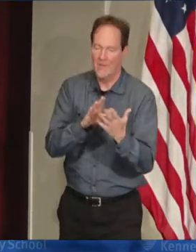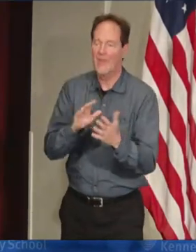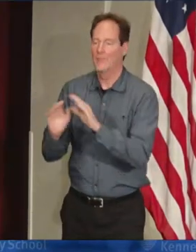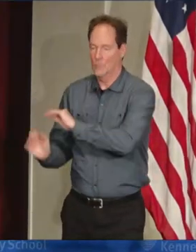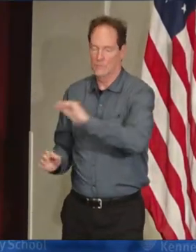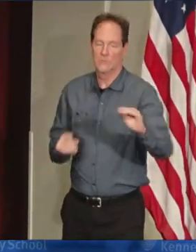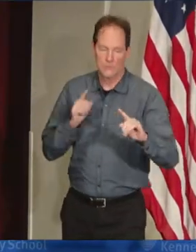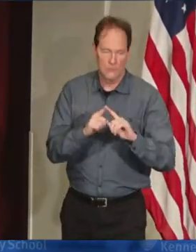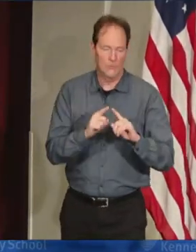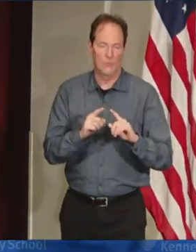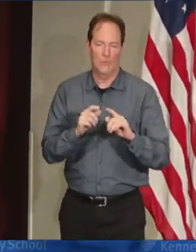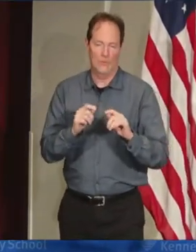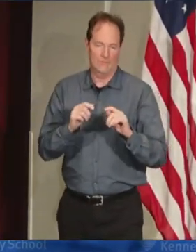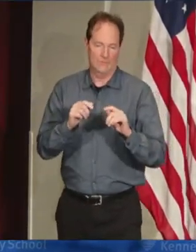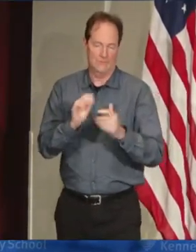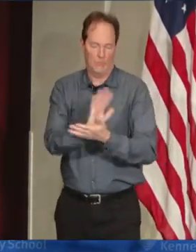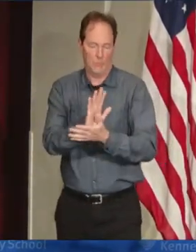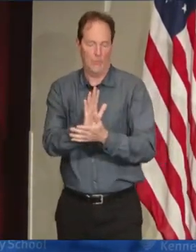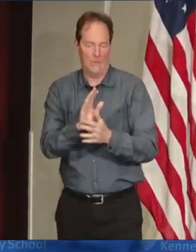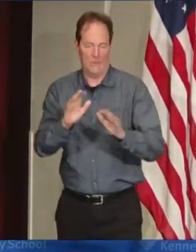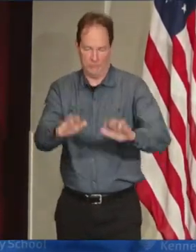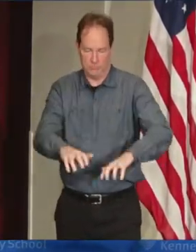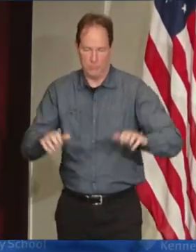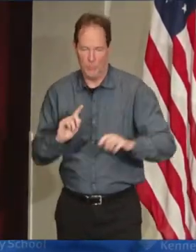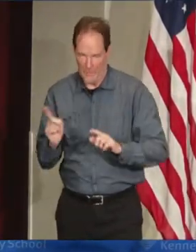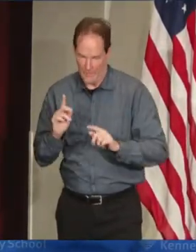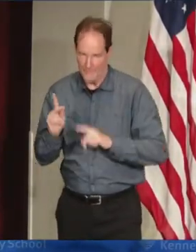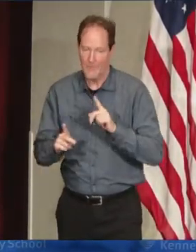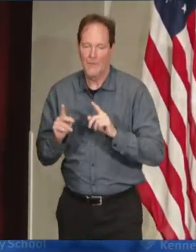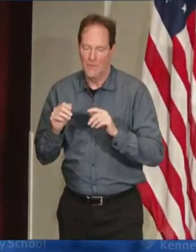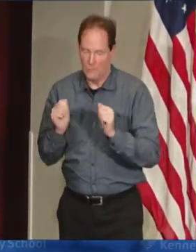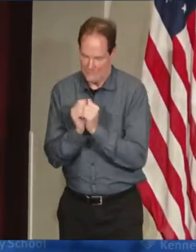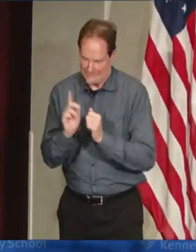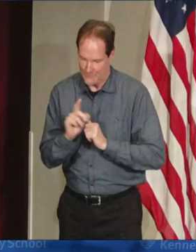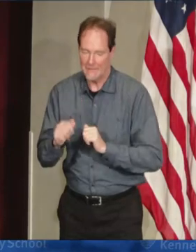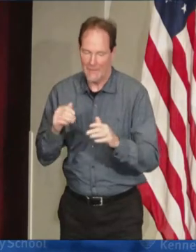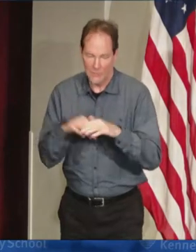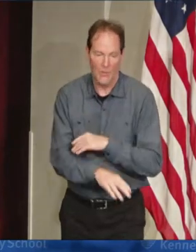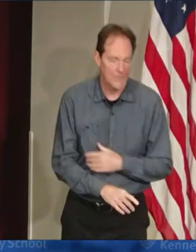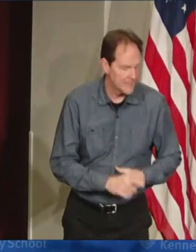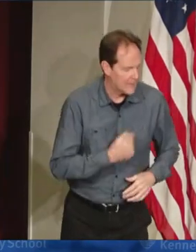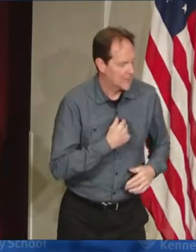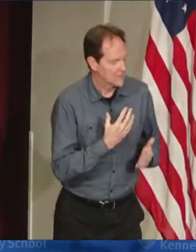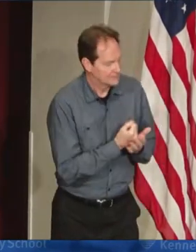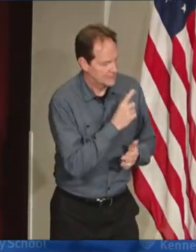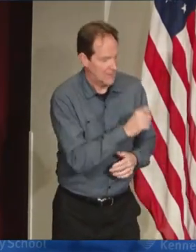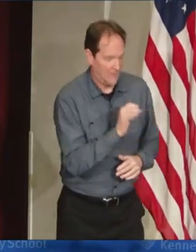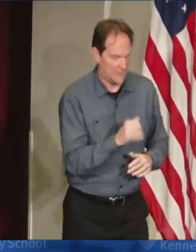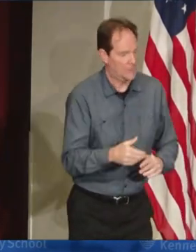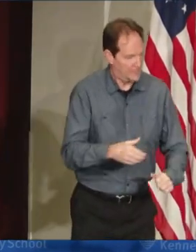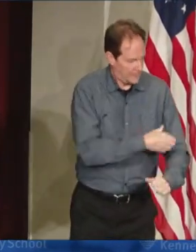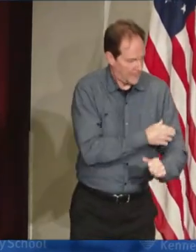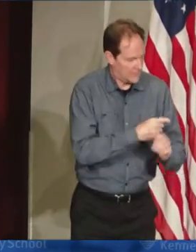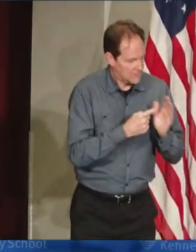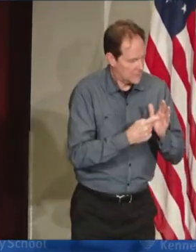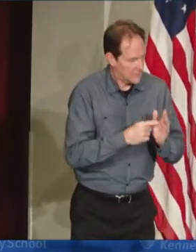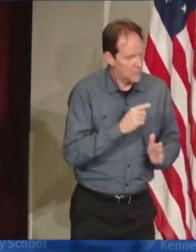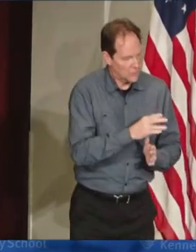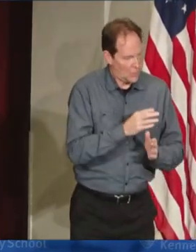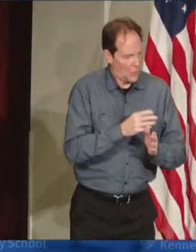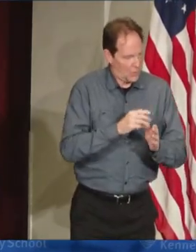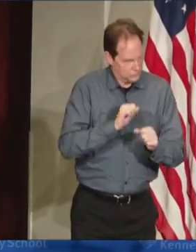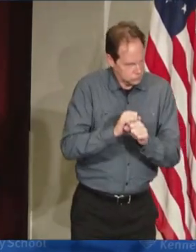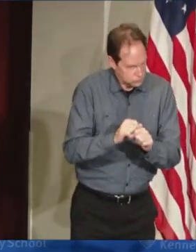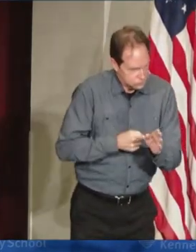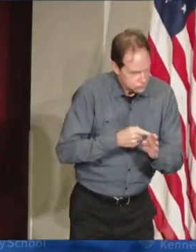yeah. So let me ask you a question. So those are very powerful examples. So now, but later in your career, you